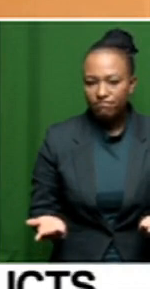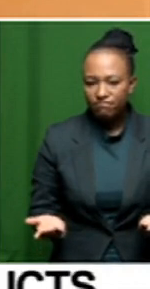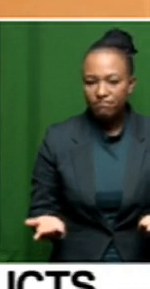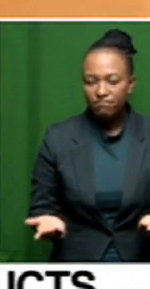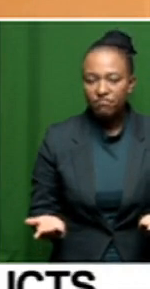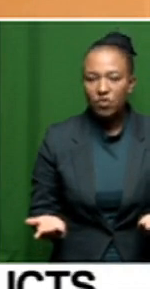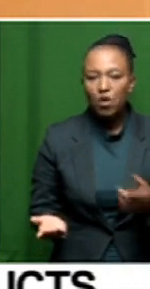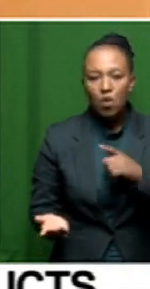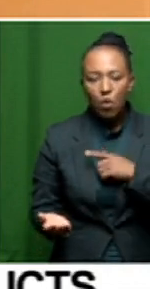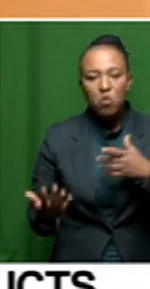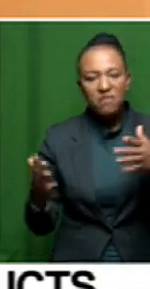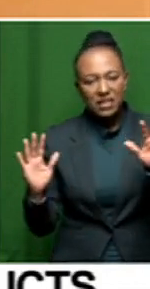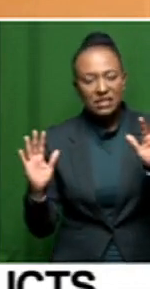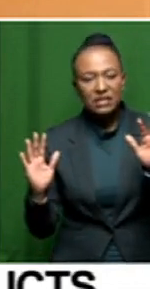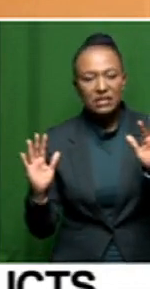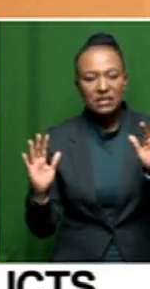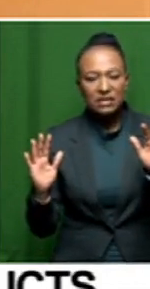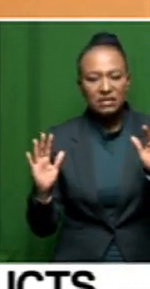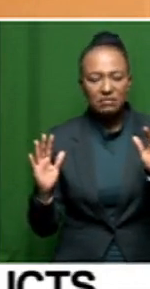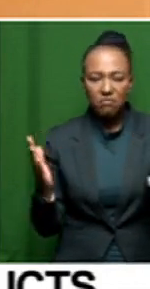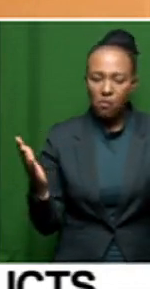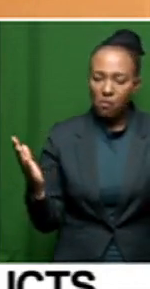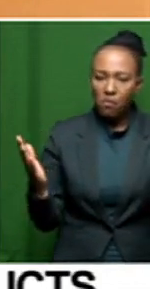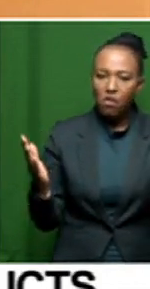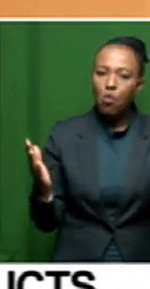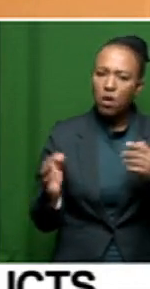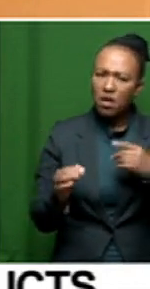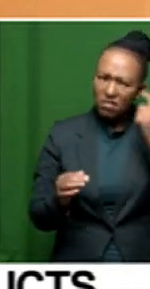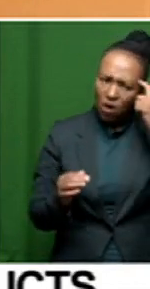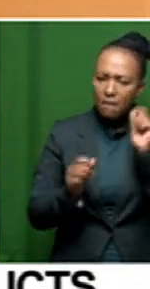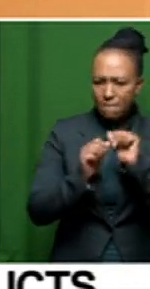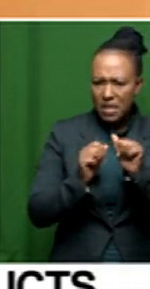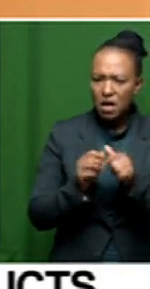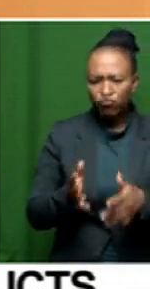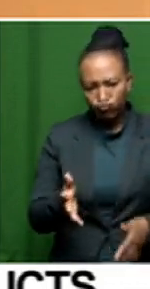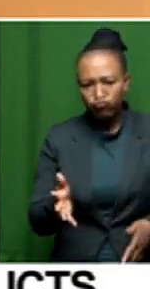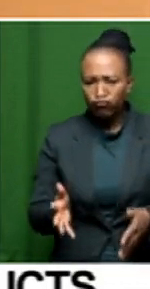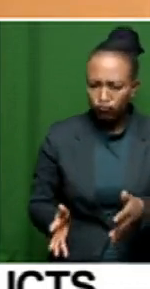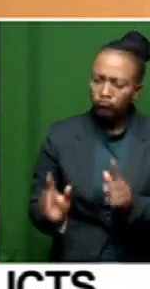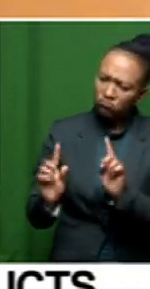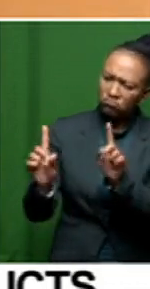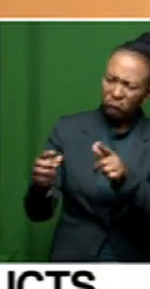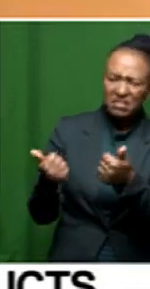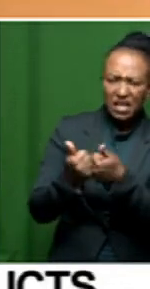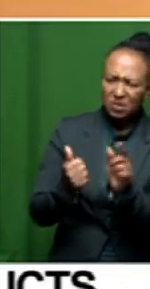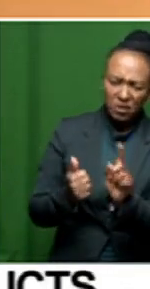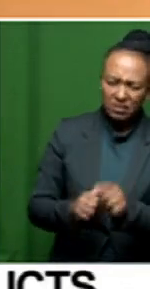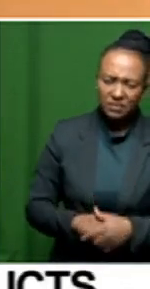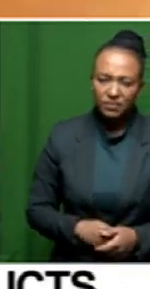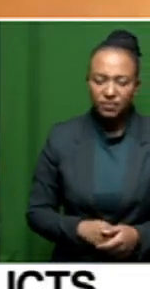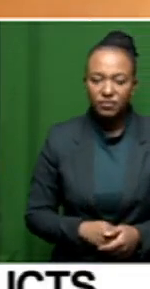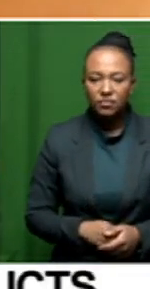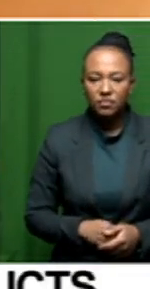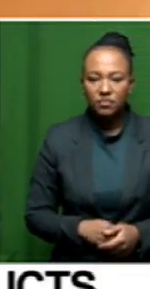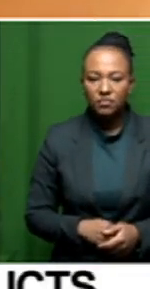things that make us to stand up and say, let us go and check what is the challenge really.